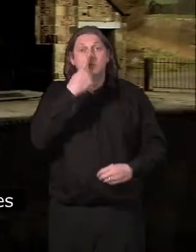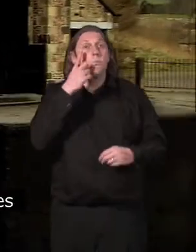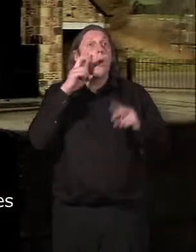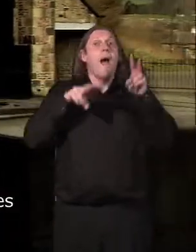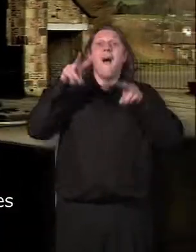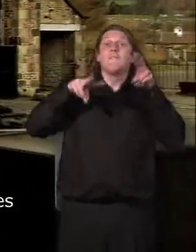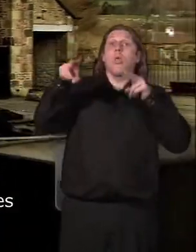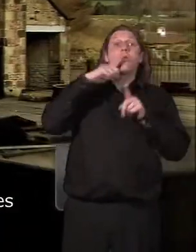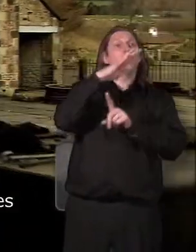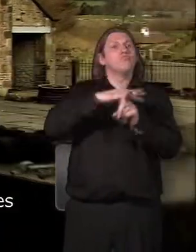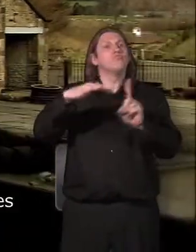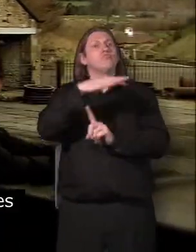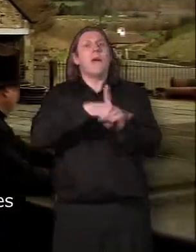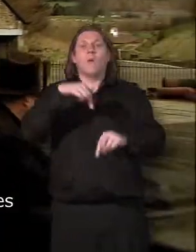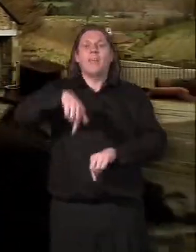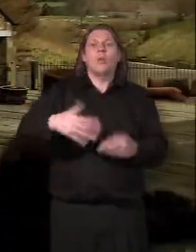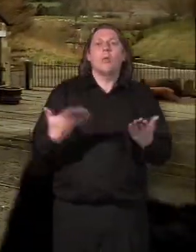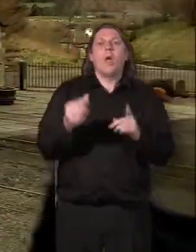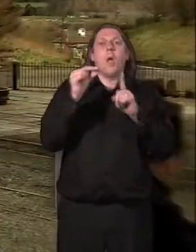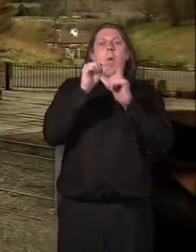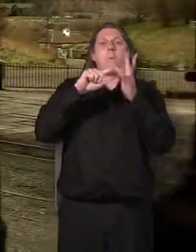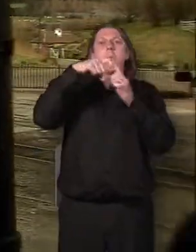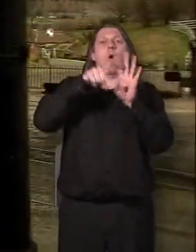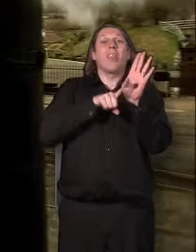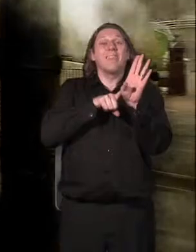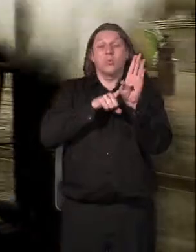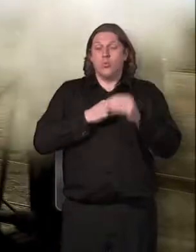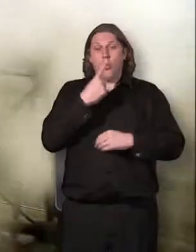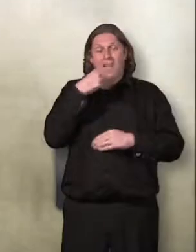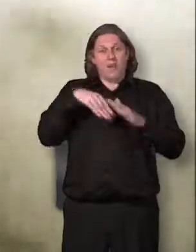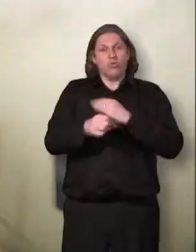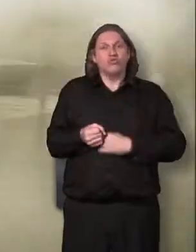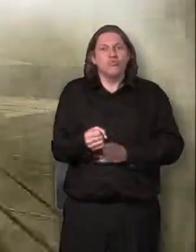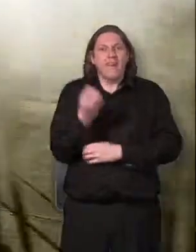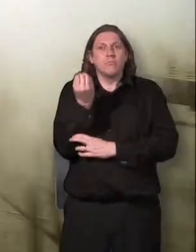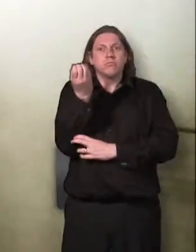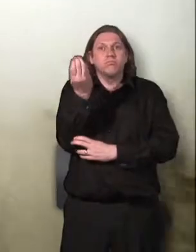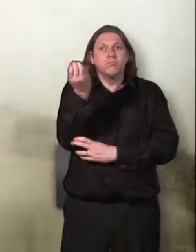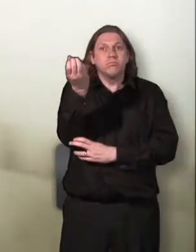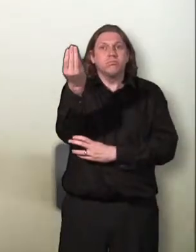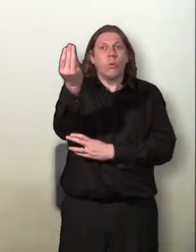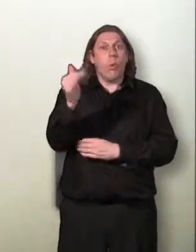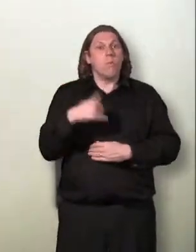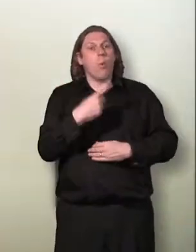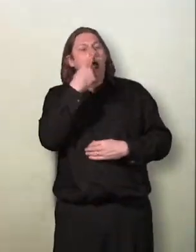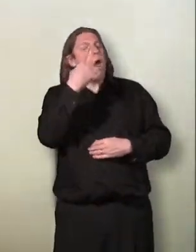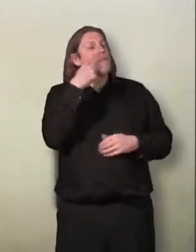take a ride behind one of our amazing steam engines, or wander through the Georgian landscape here at Pockerley Manor.